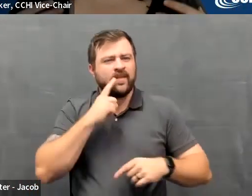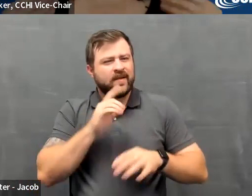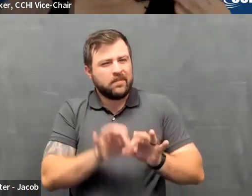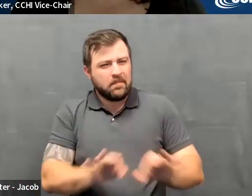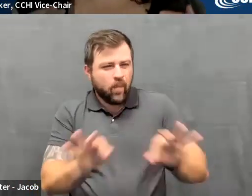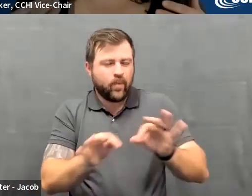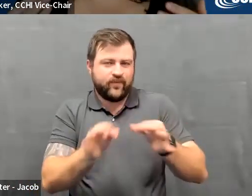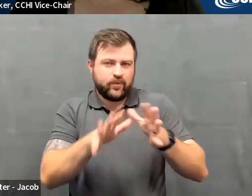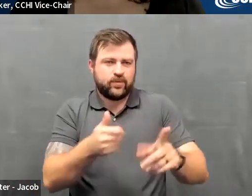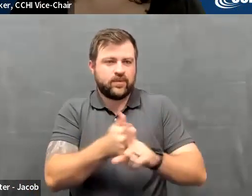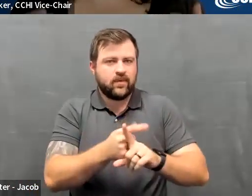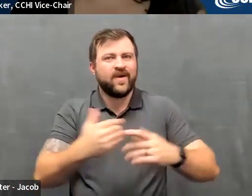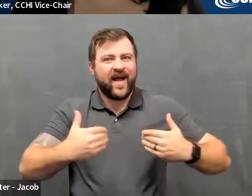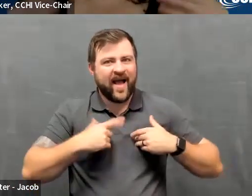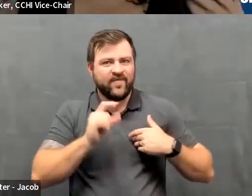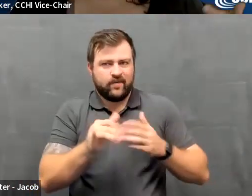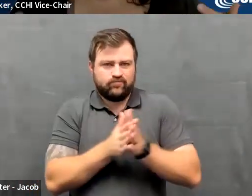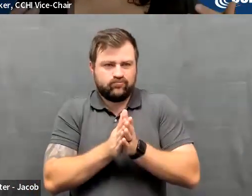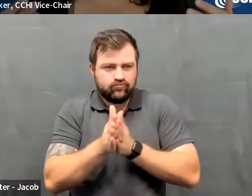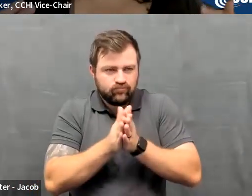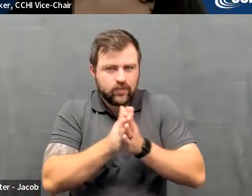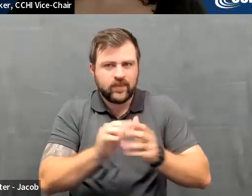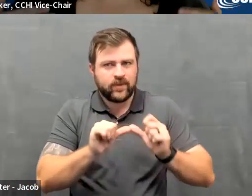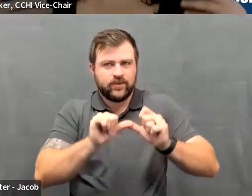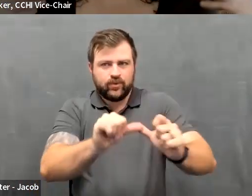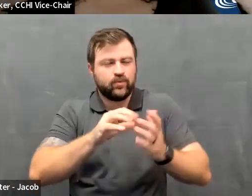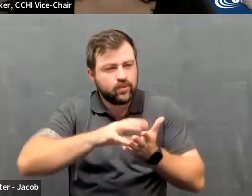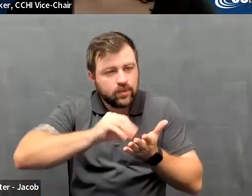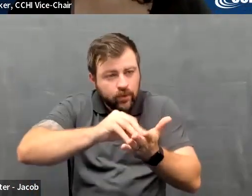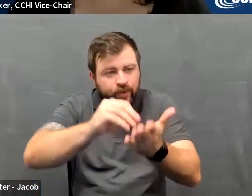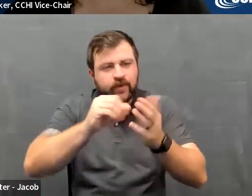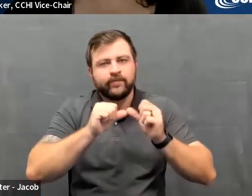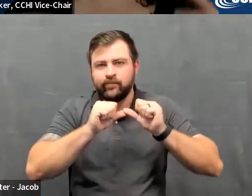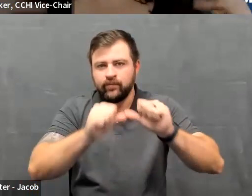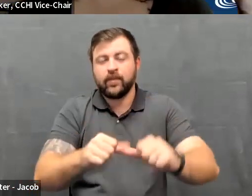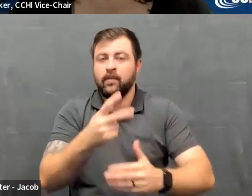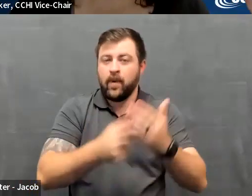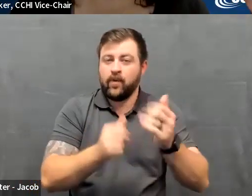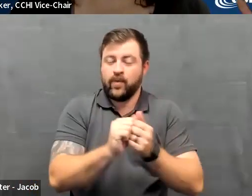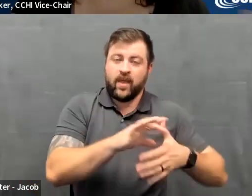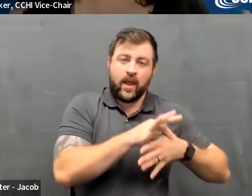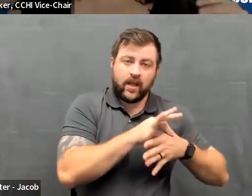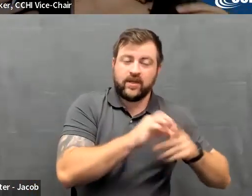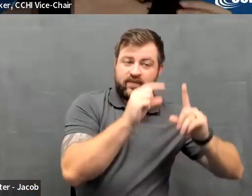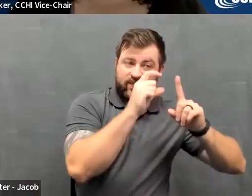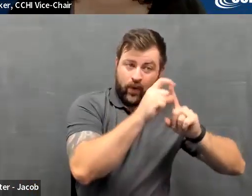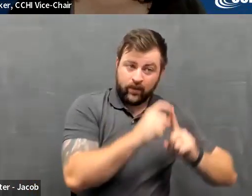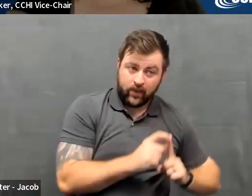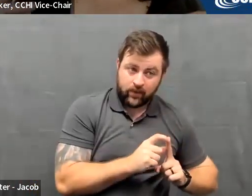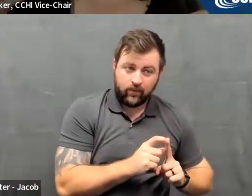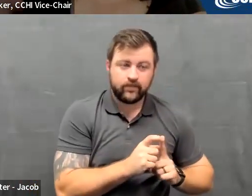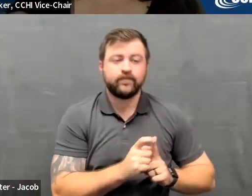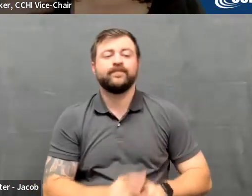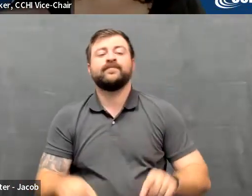interpreters to have that drive to continue learning both content and vocabulary, but